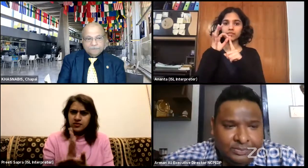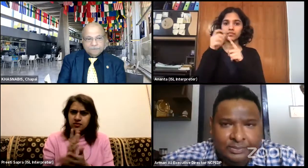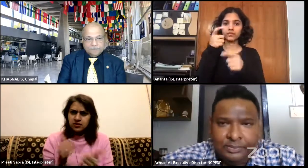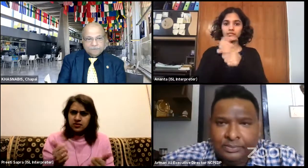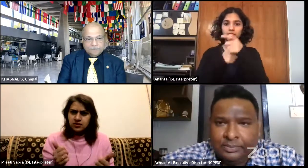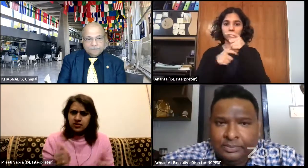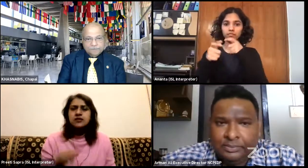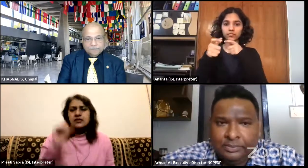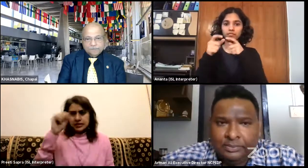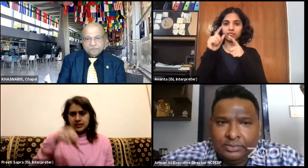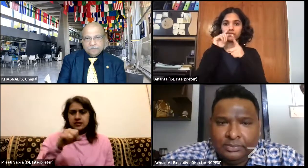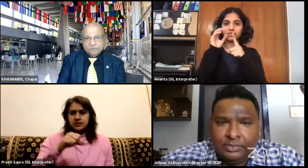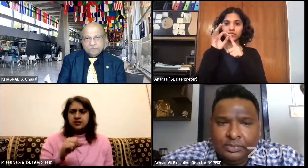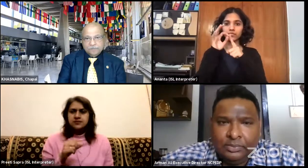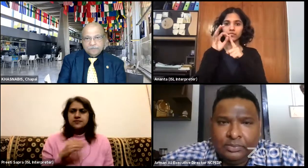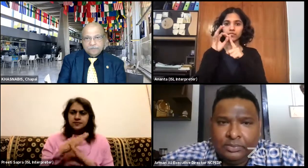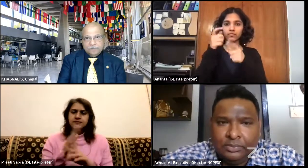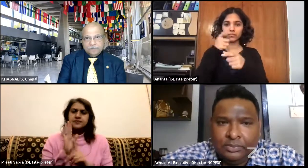Yes, sharing.